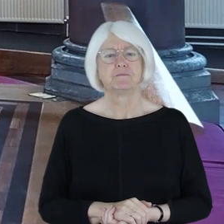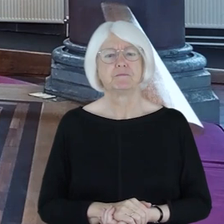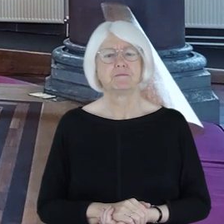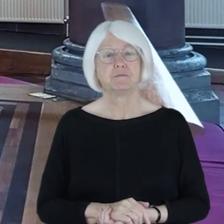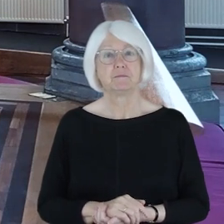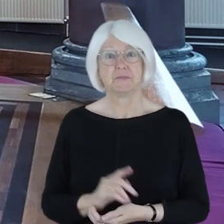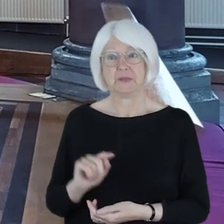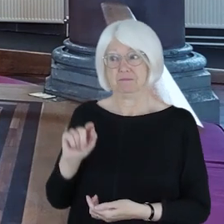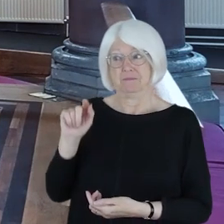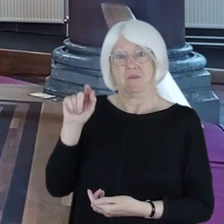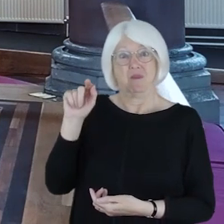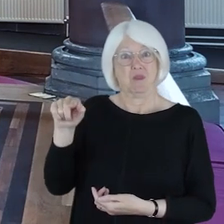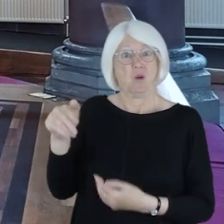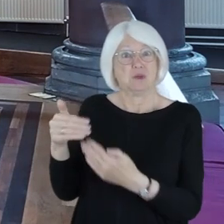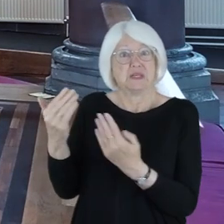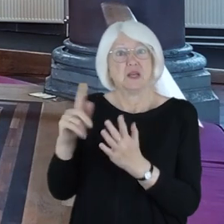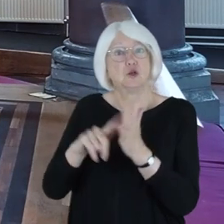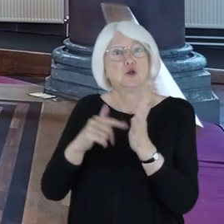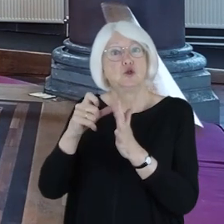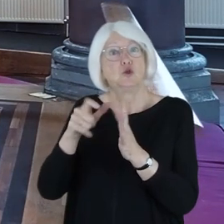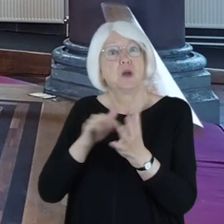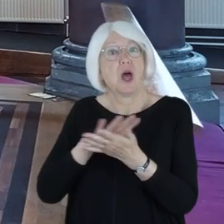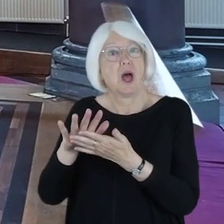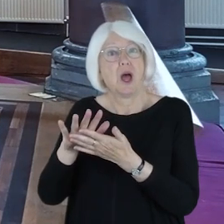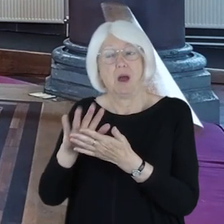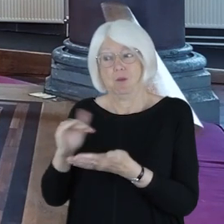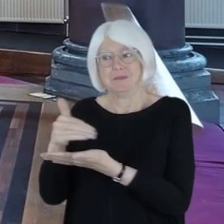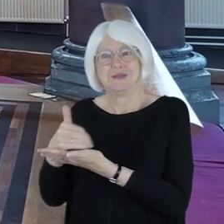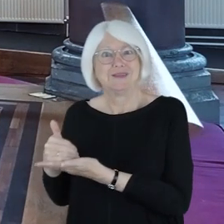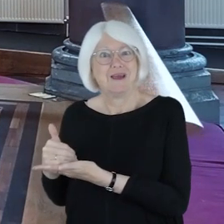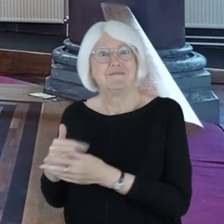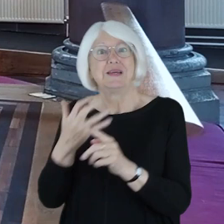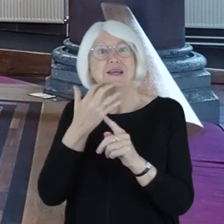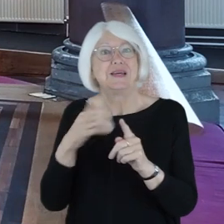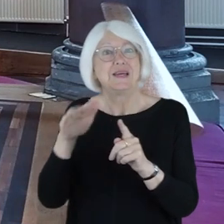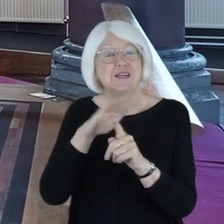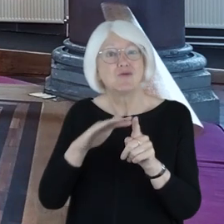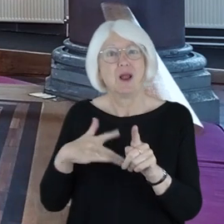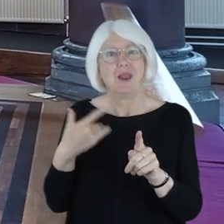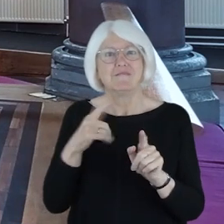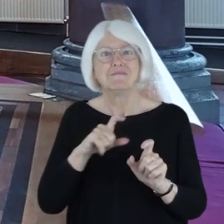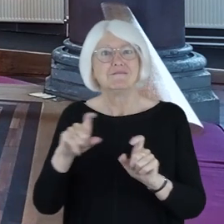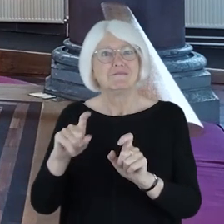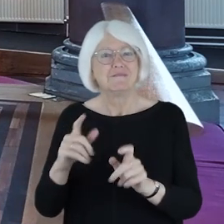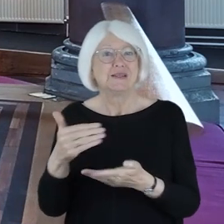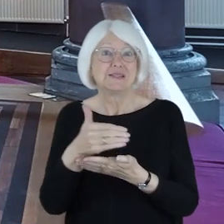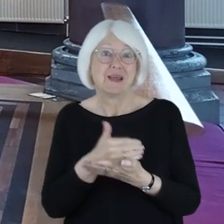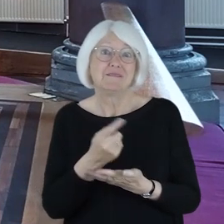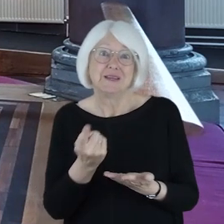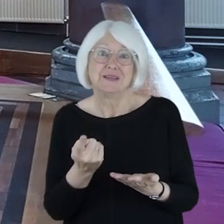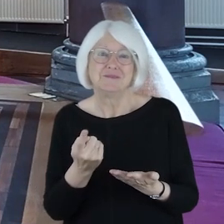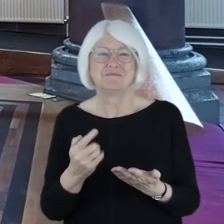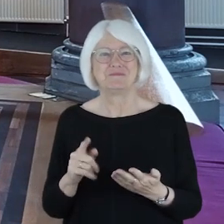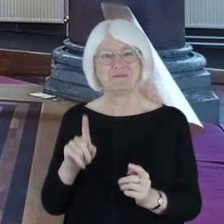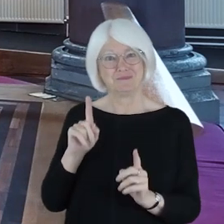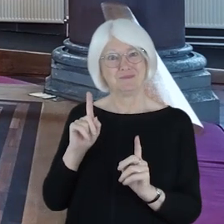In his days, Judah will be saved, and Israel will live in safety.